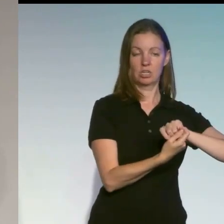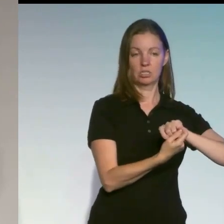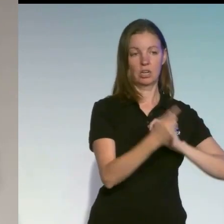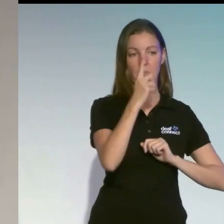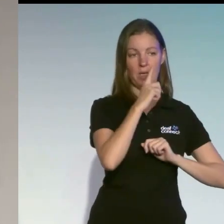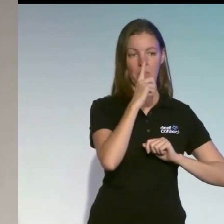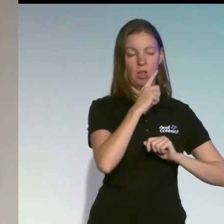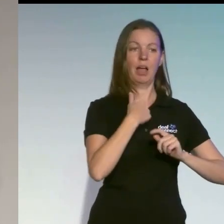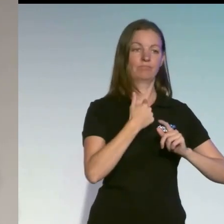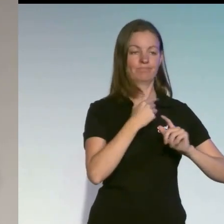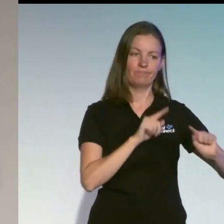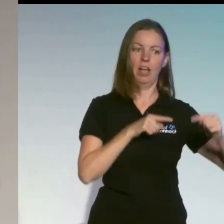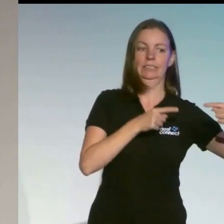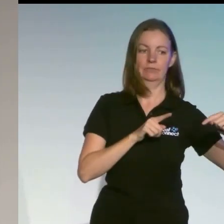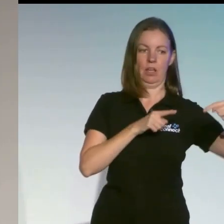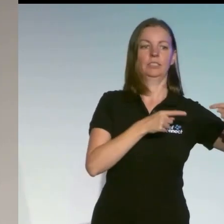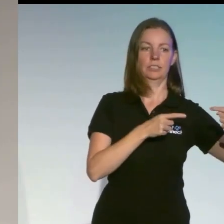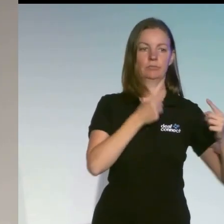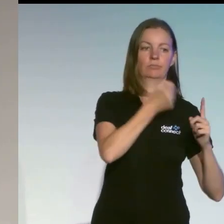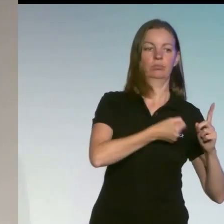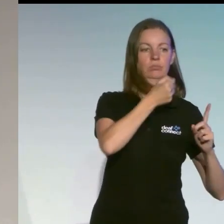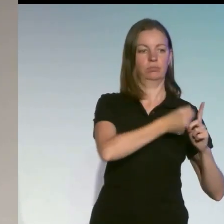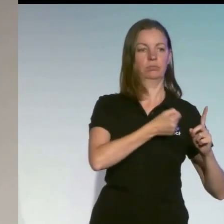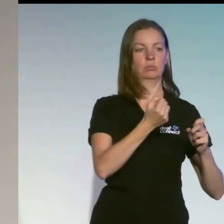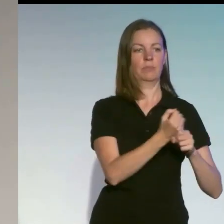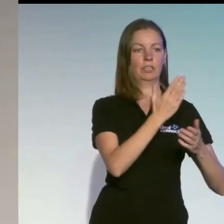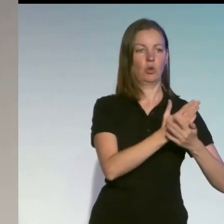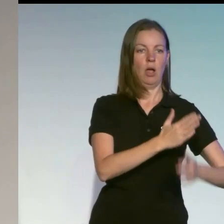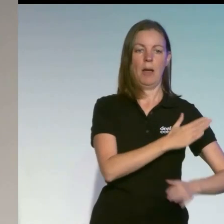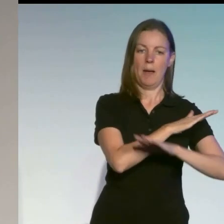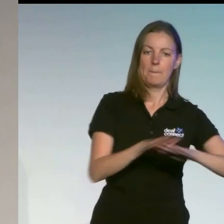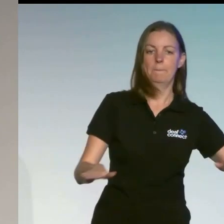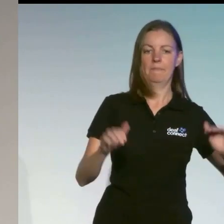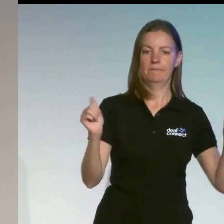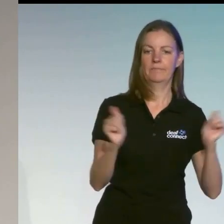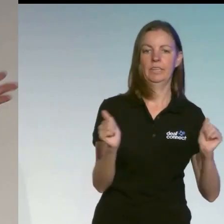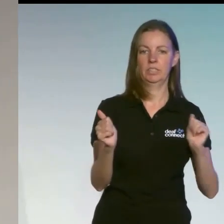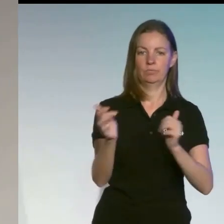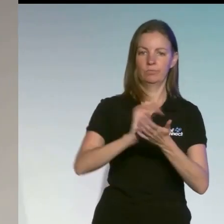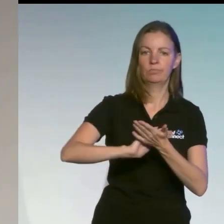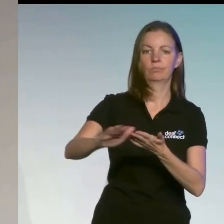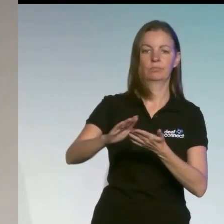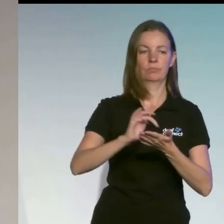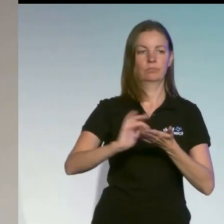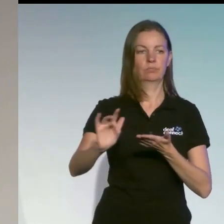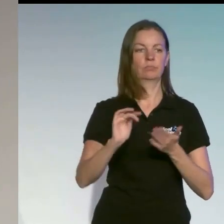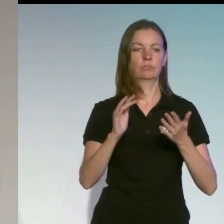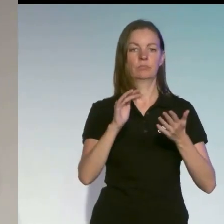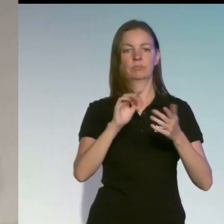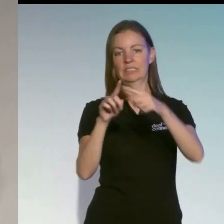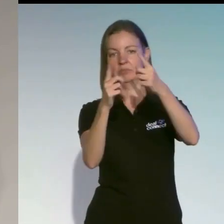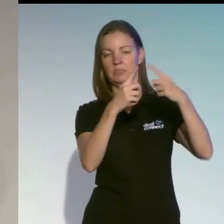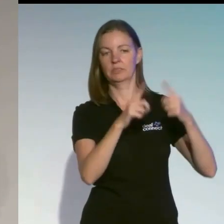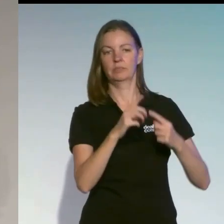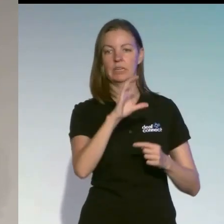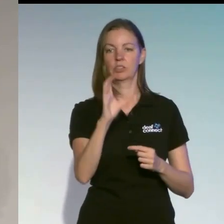people fighting conversion therapy and looking for bans in countries across the world. And I'm glad we're going to be able to hear from some